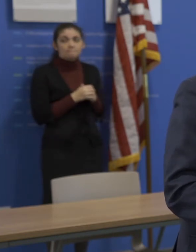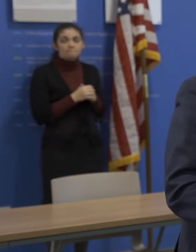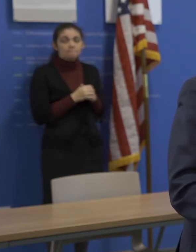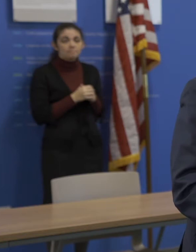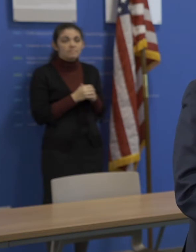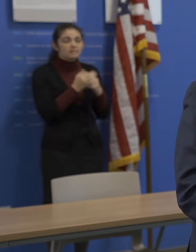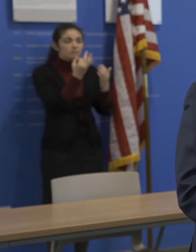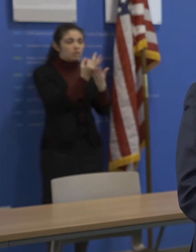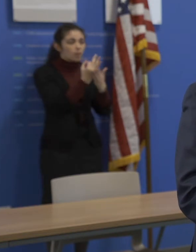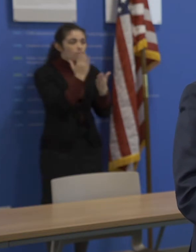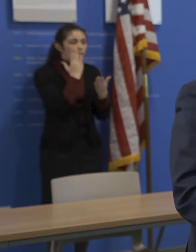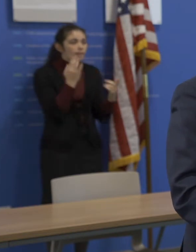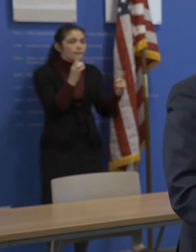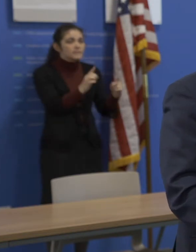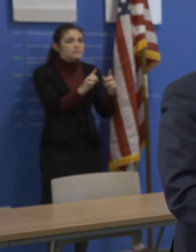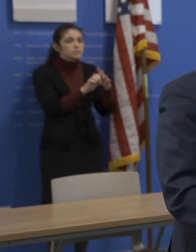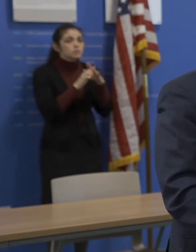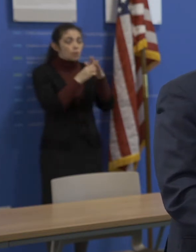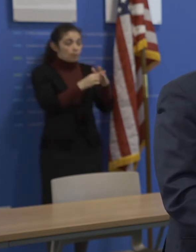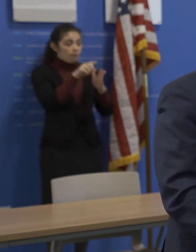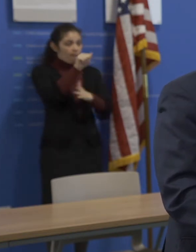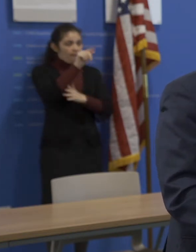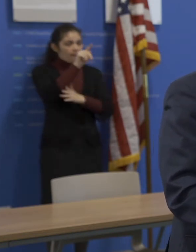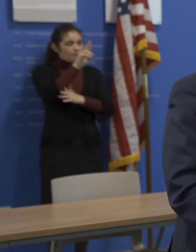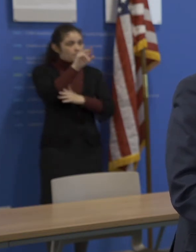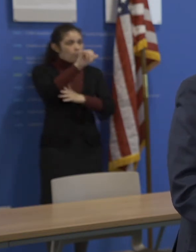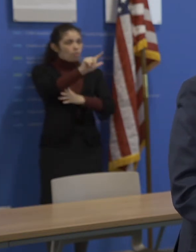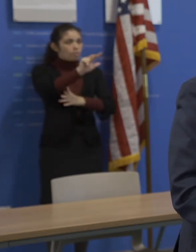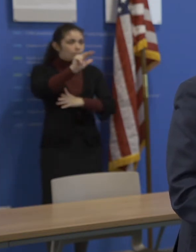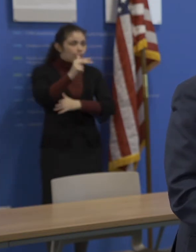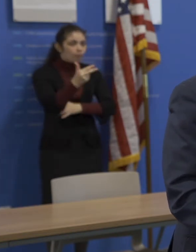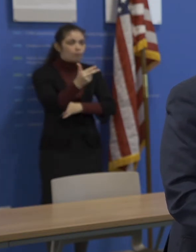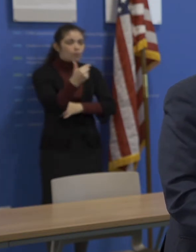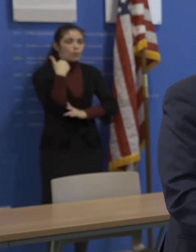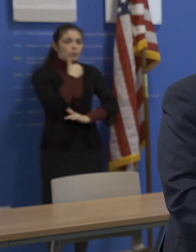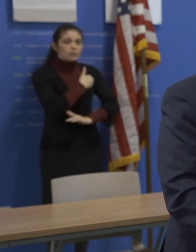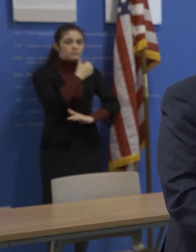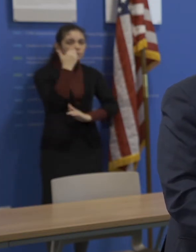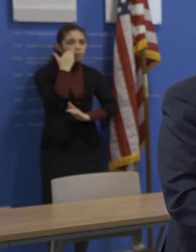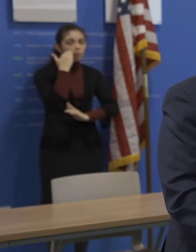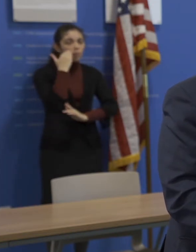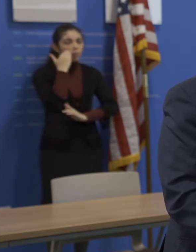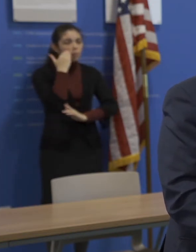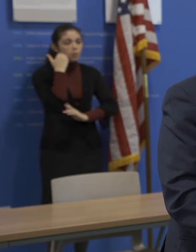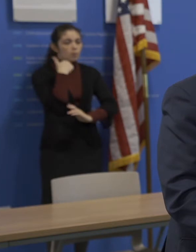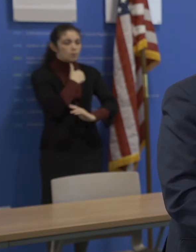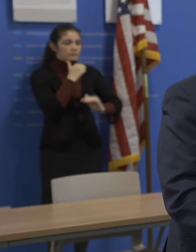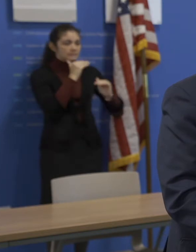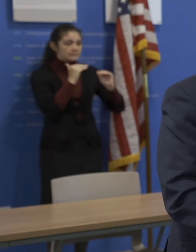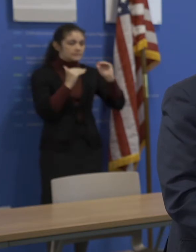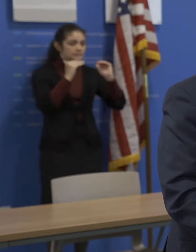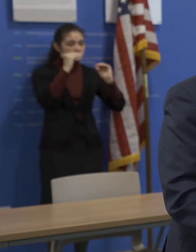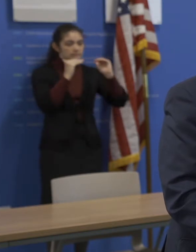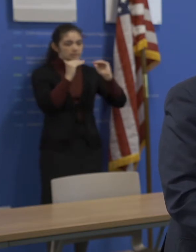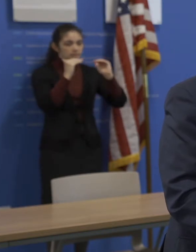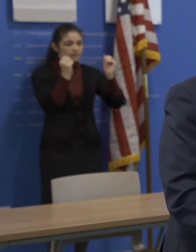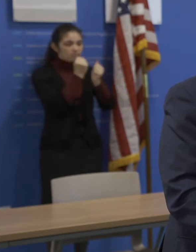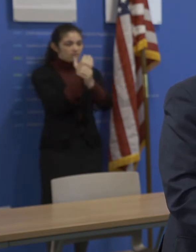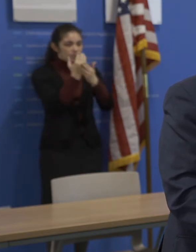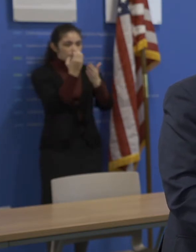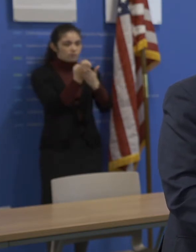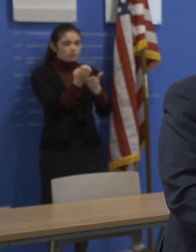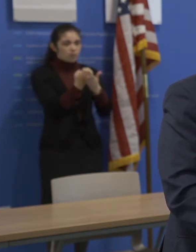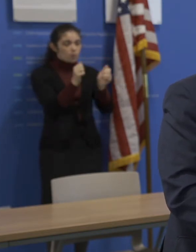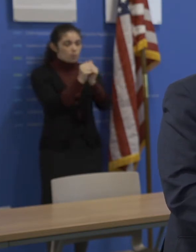The fund will be available starting April 3rd as we make sure we align these resources with